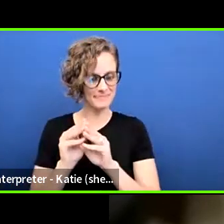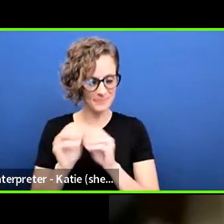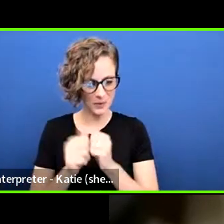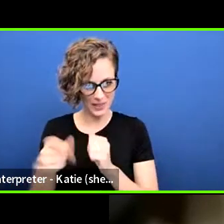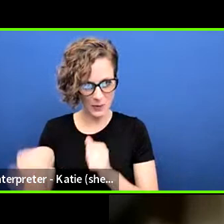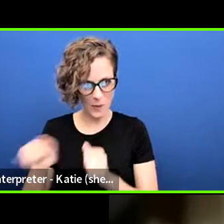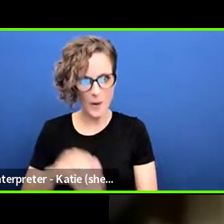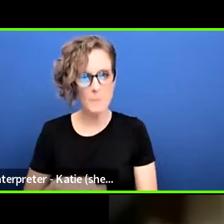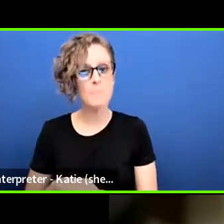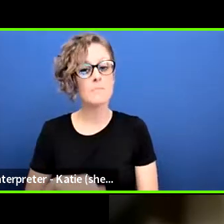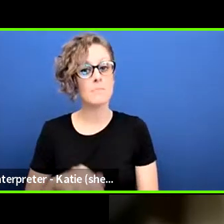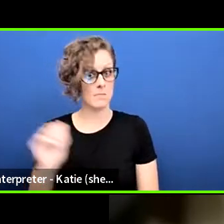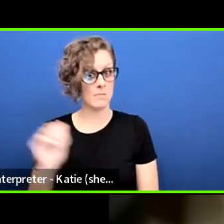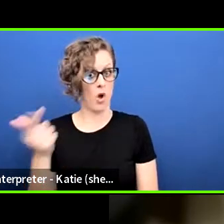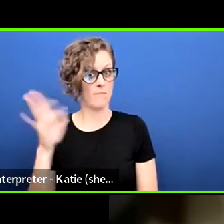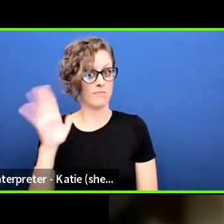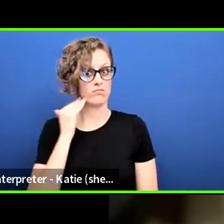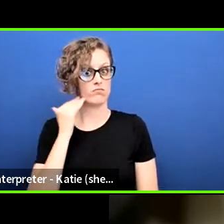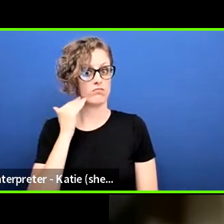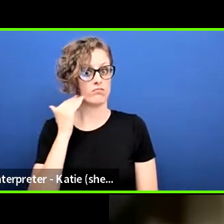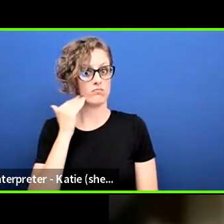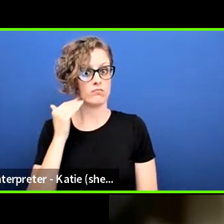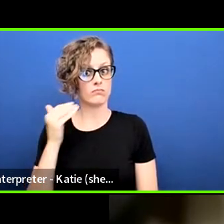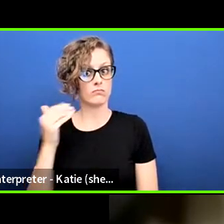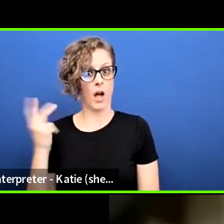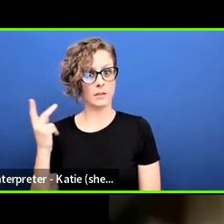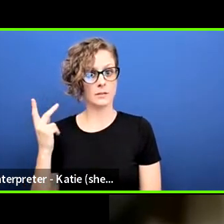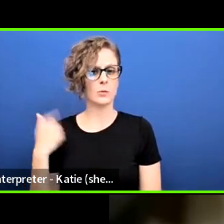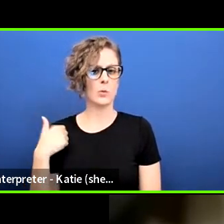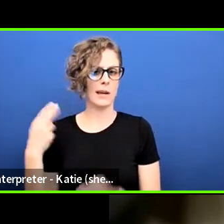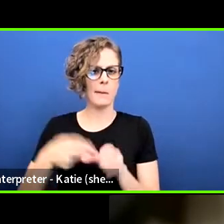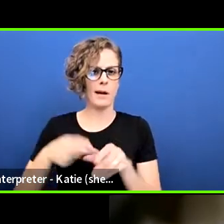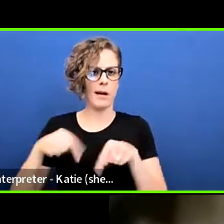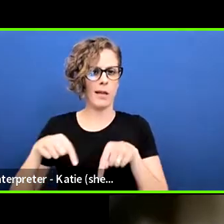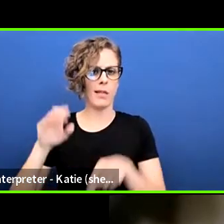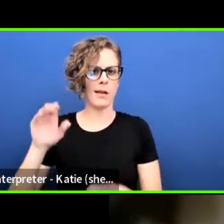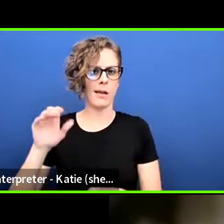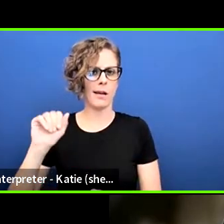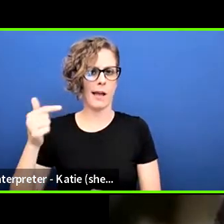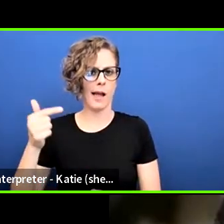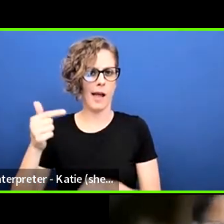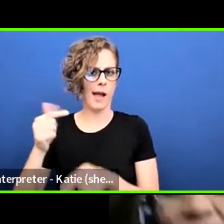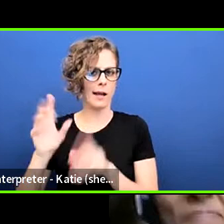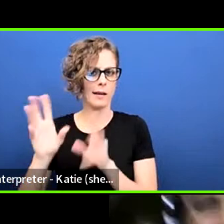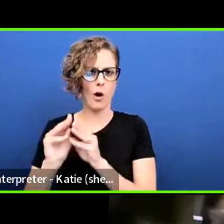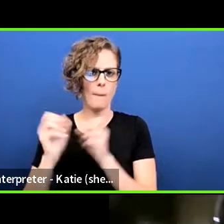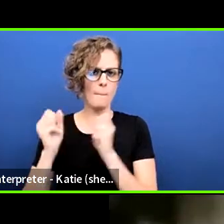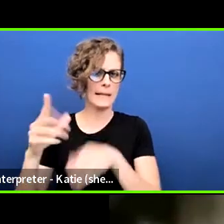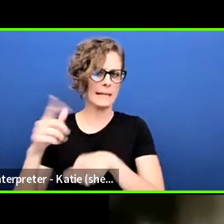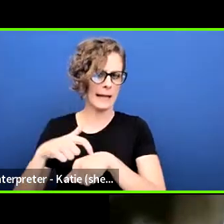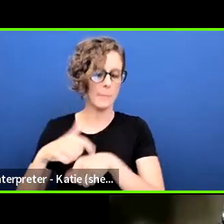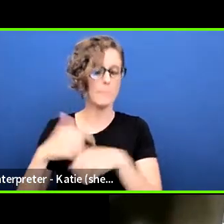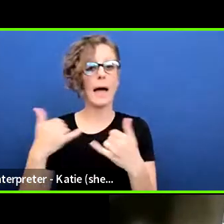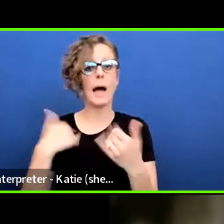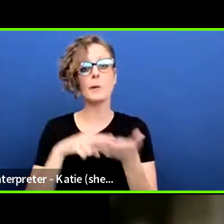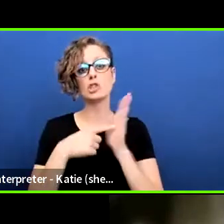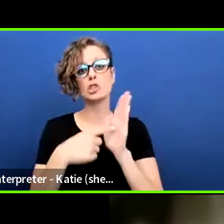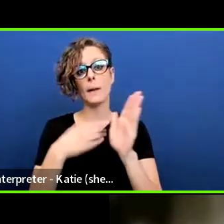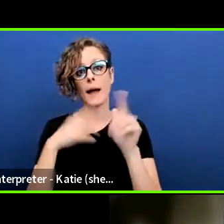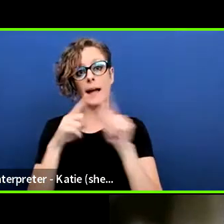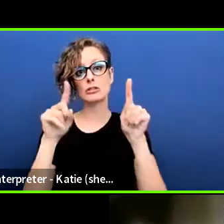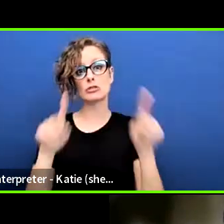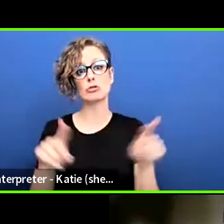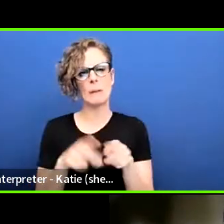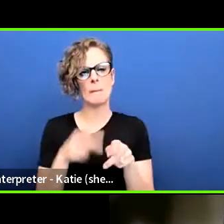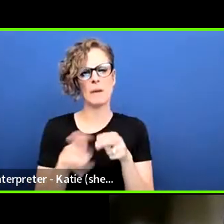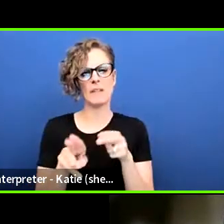So I think everyone here probably knows us. We've been on the CAG call many times. So I'm going to share my screen briefly just to share